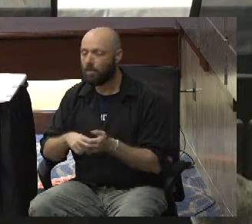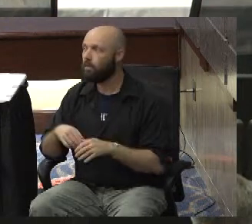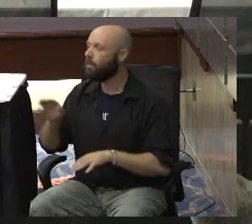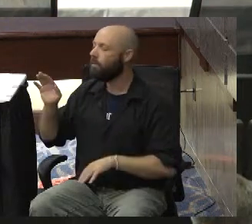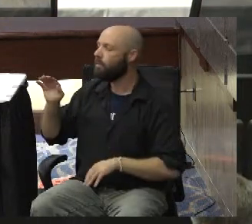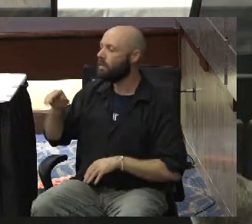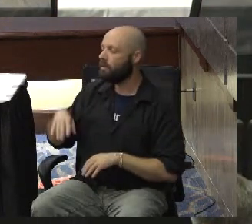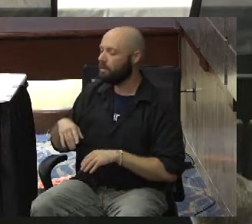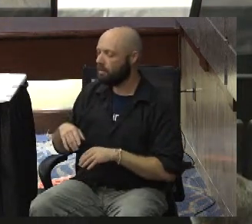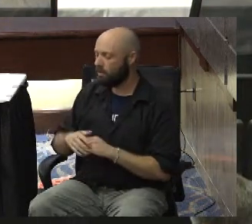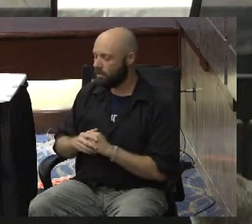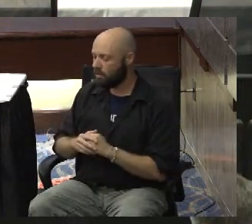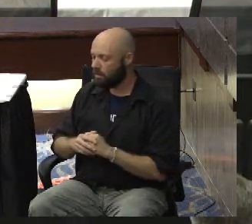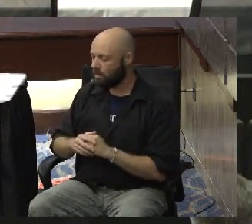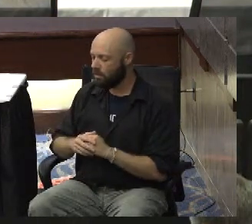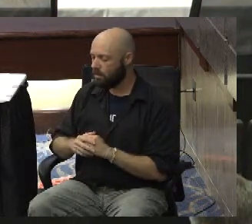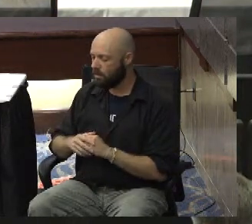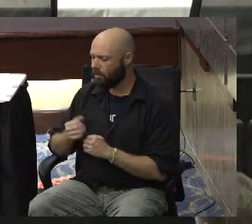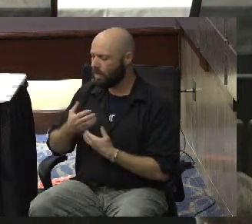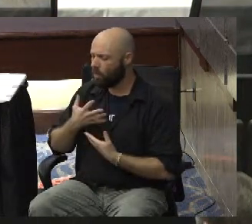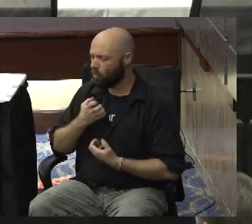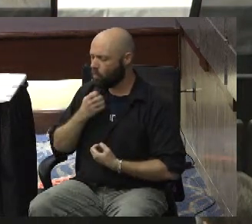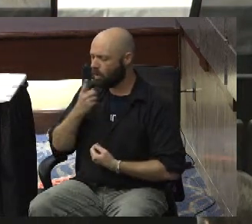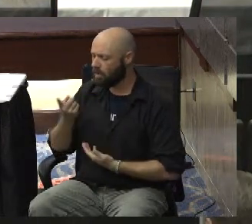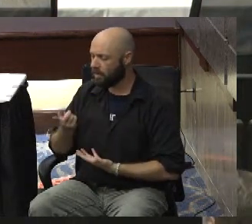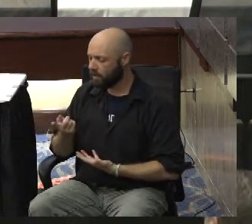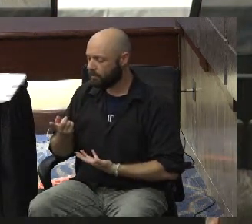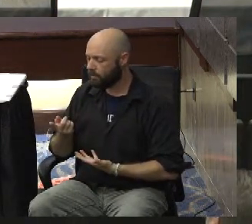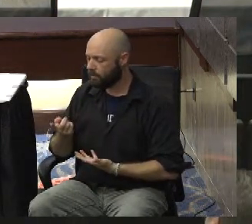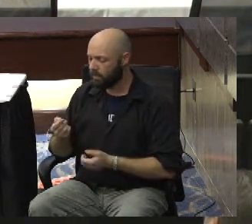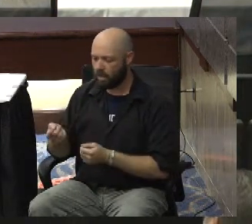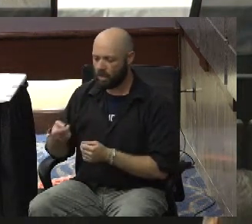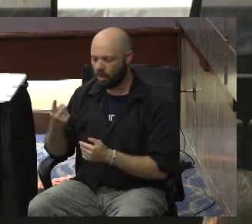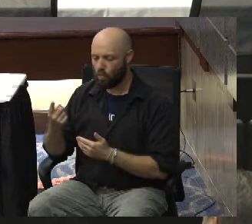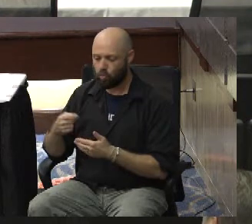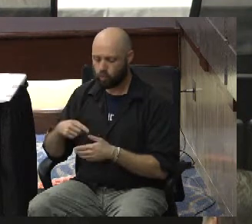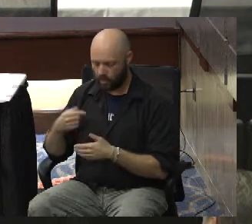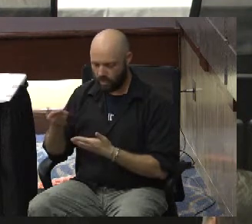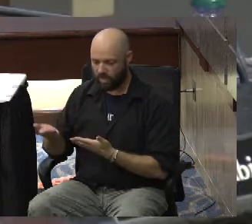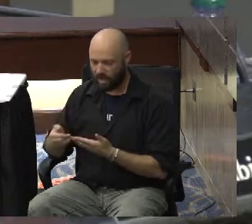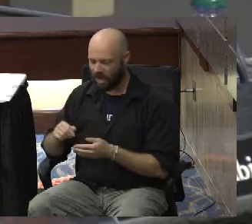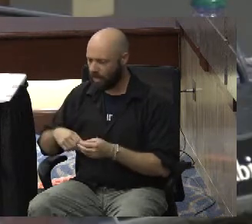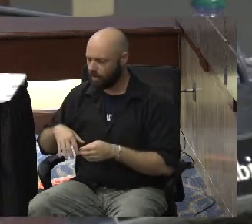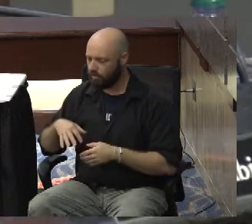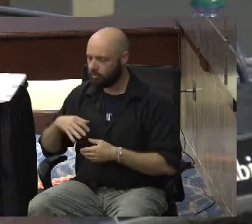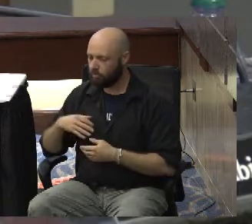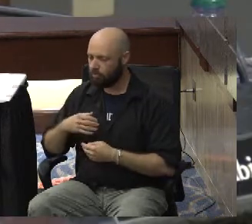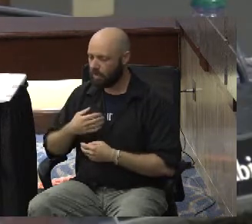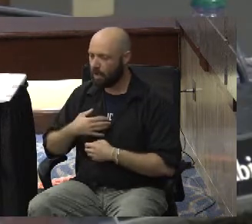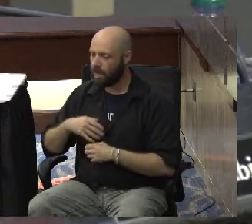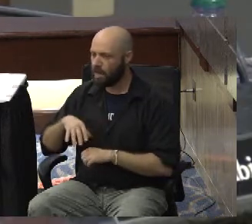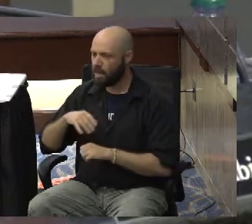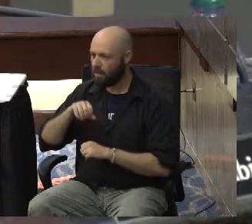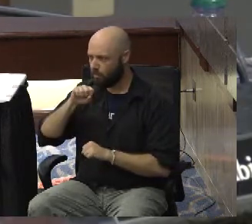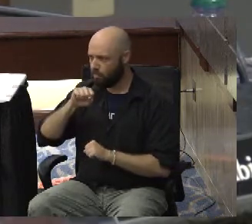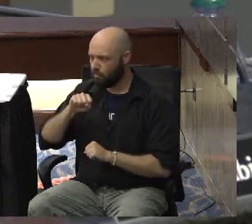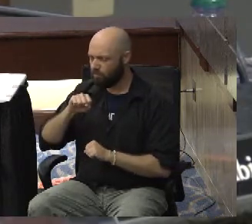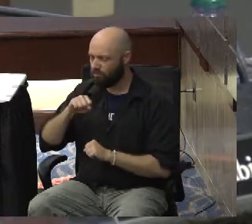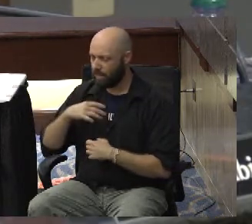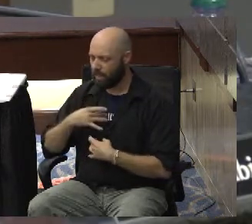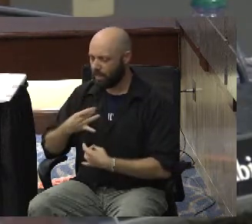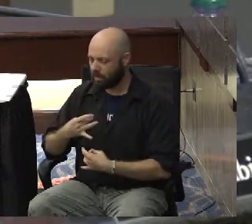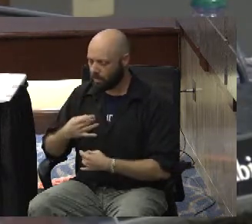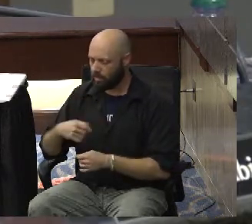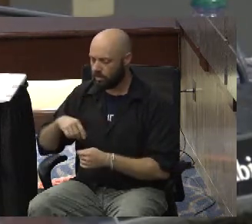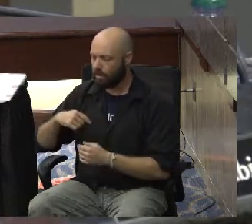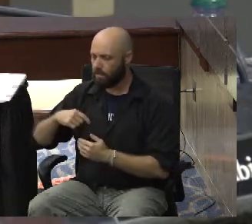I would like to say, one of the things that I appreciate about our council is the diversity and the